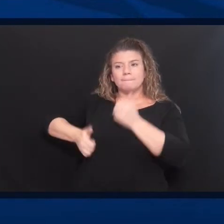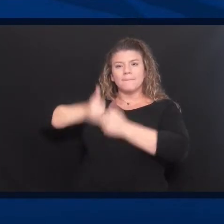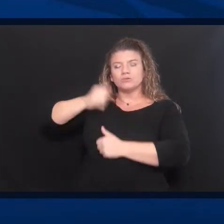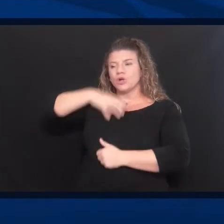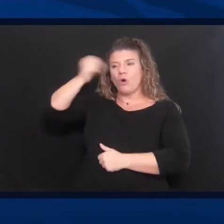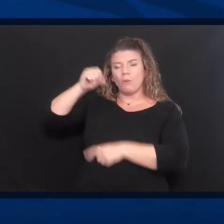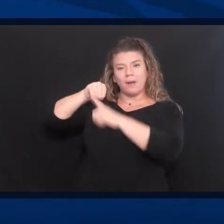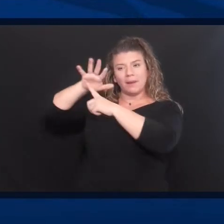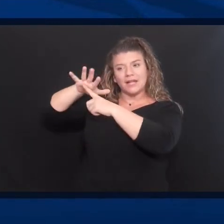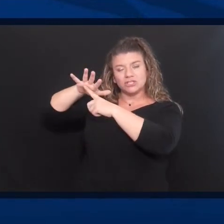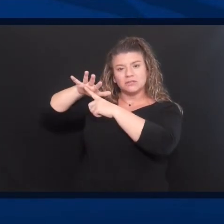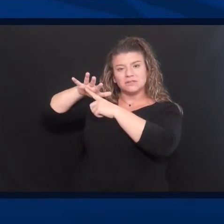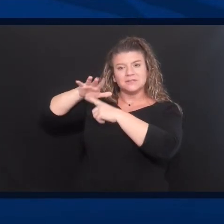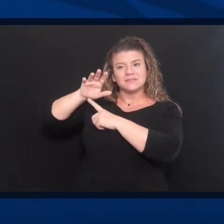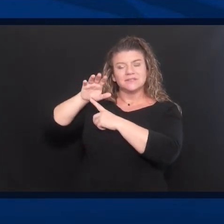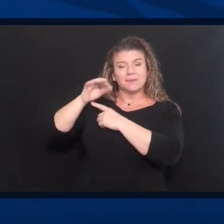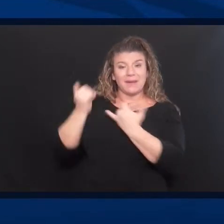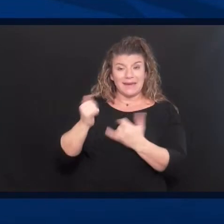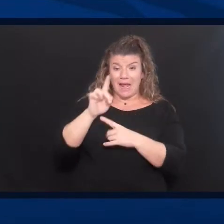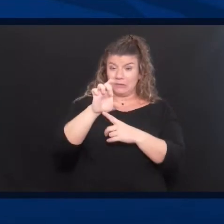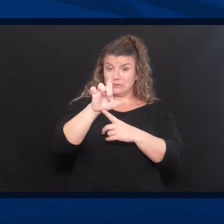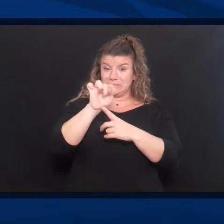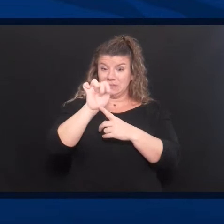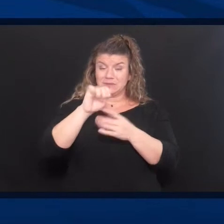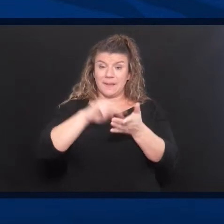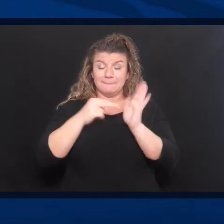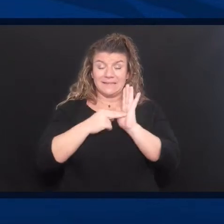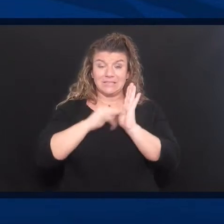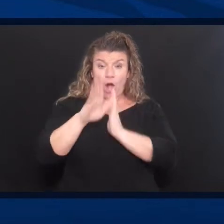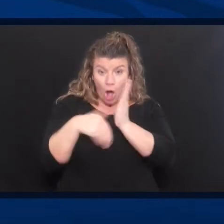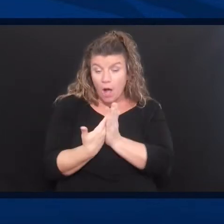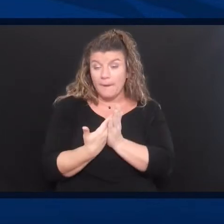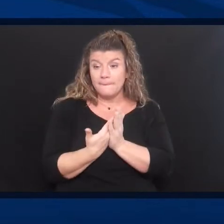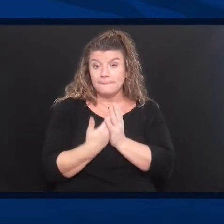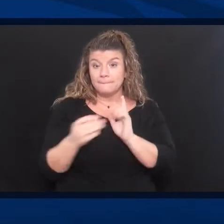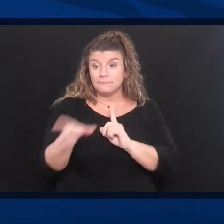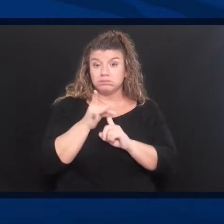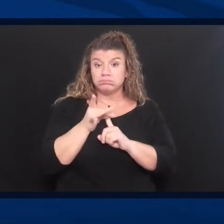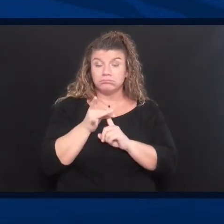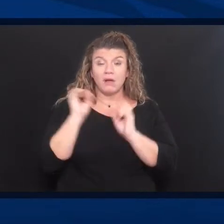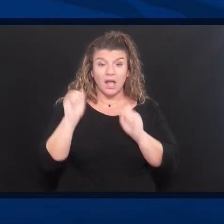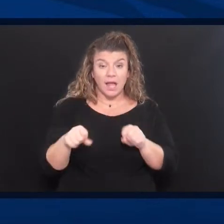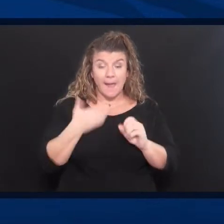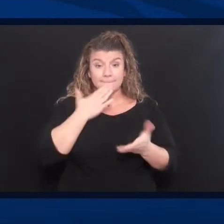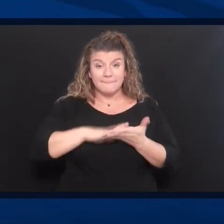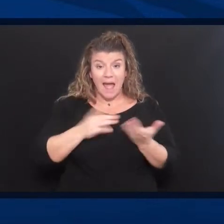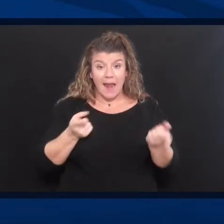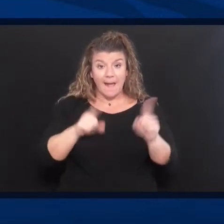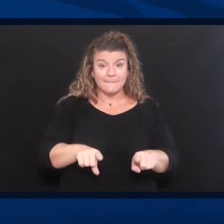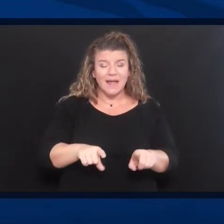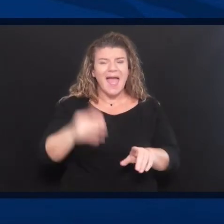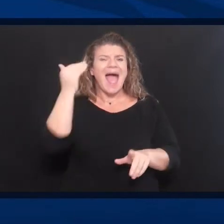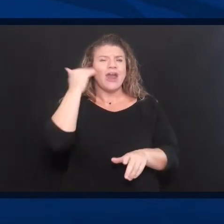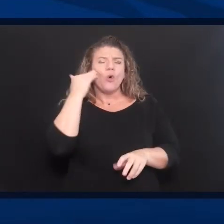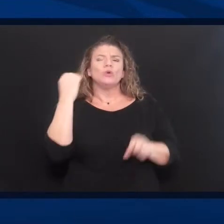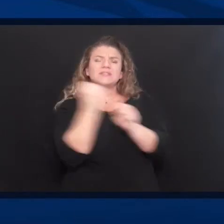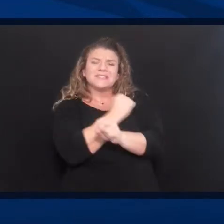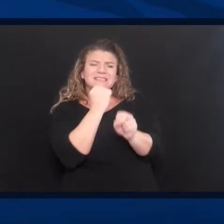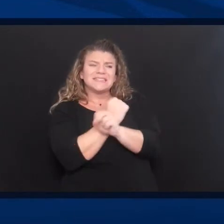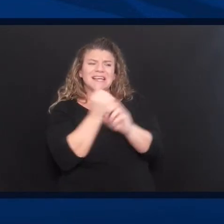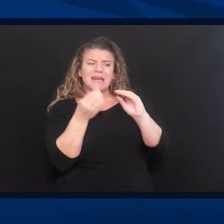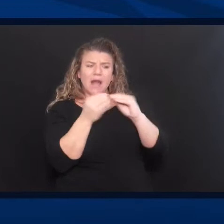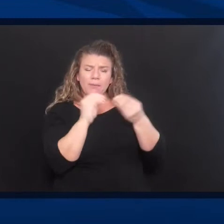makes everyone susceptible to possibly having a bad outcome? And even though statistically it's still very